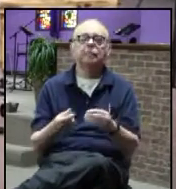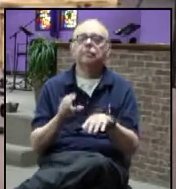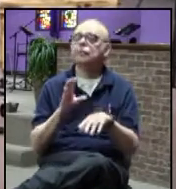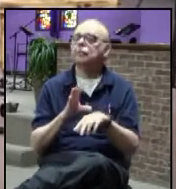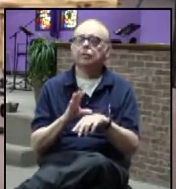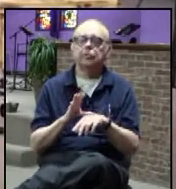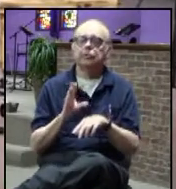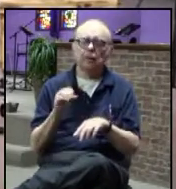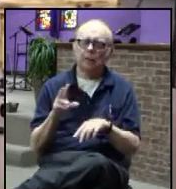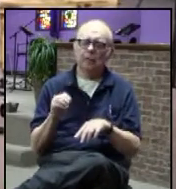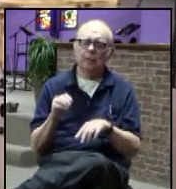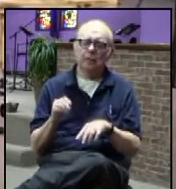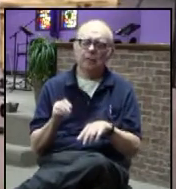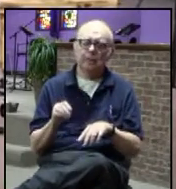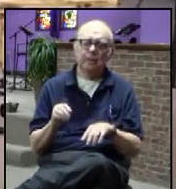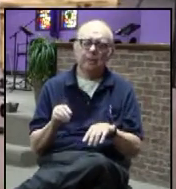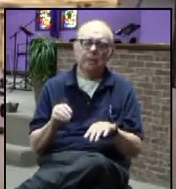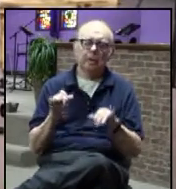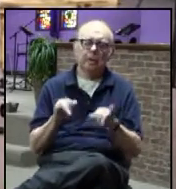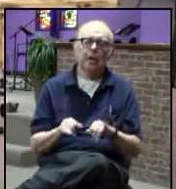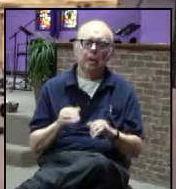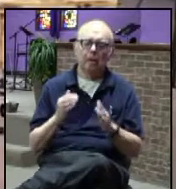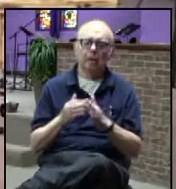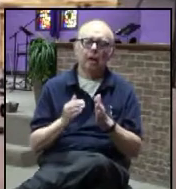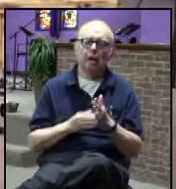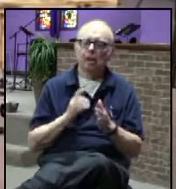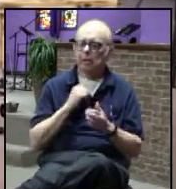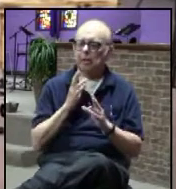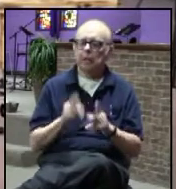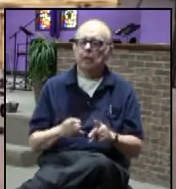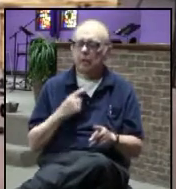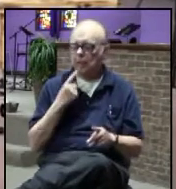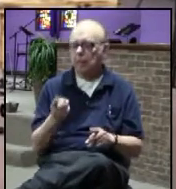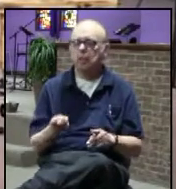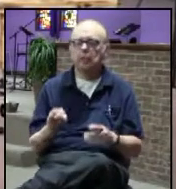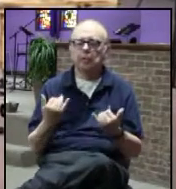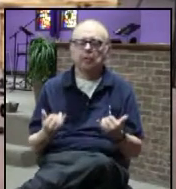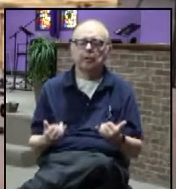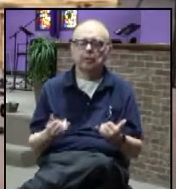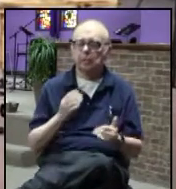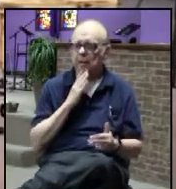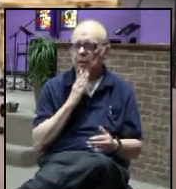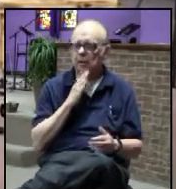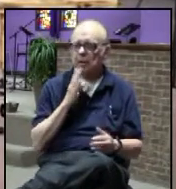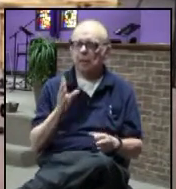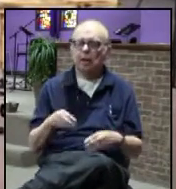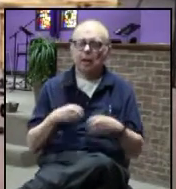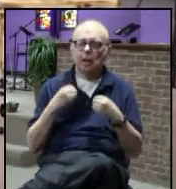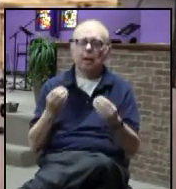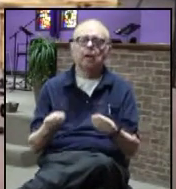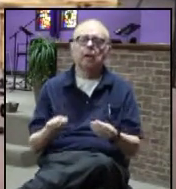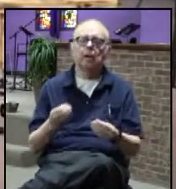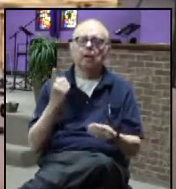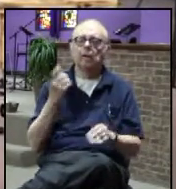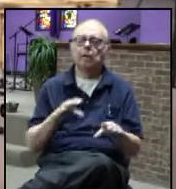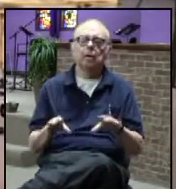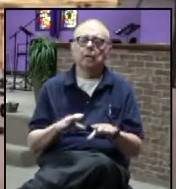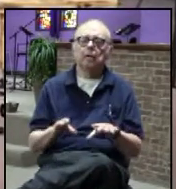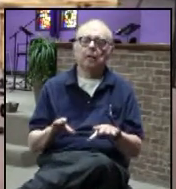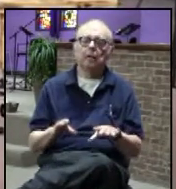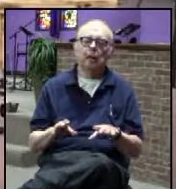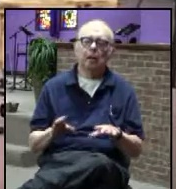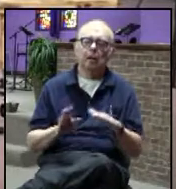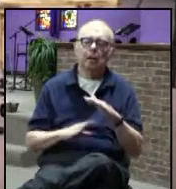church. This is not the standard message that everybody talks about when they say, okay, now he's talking about giving, and what he's going to do is he's